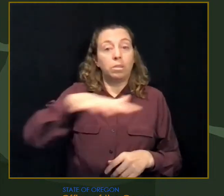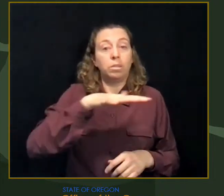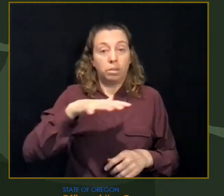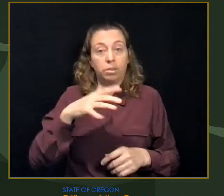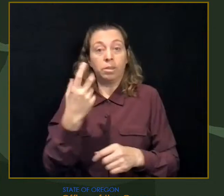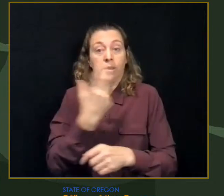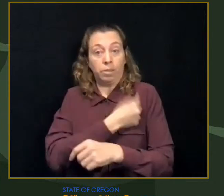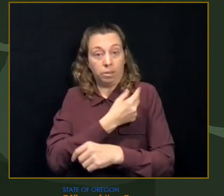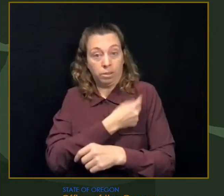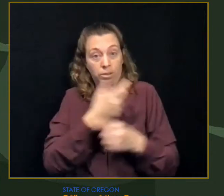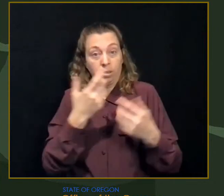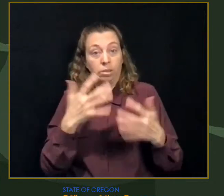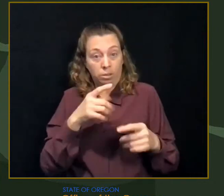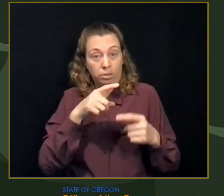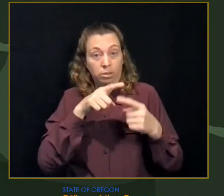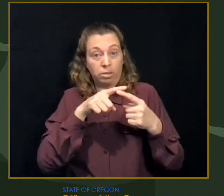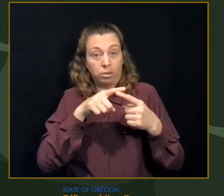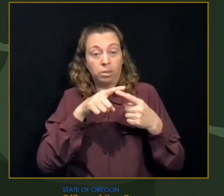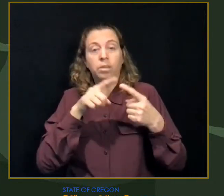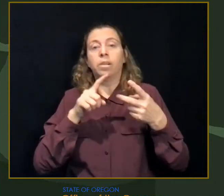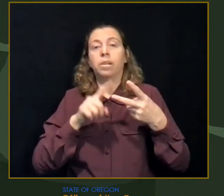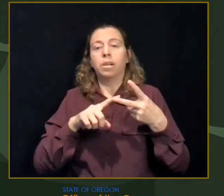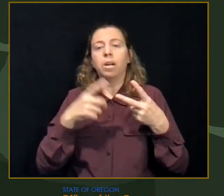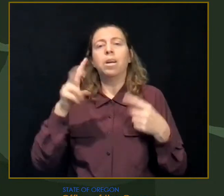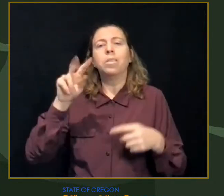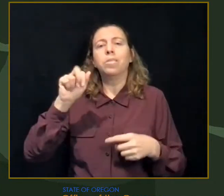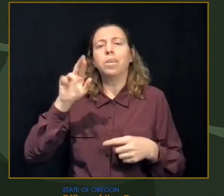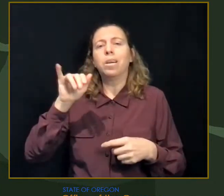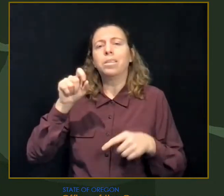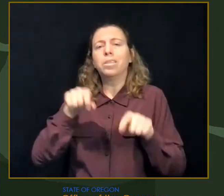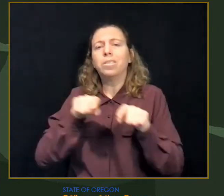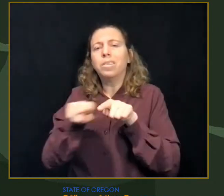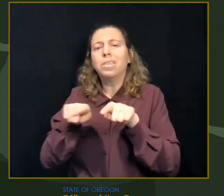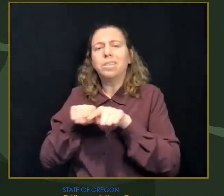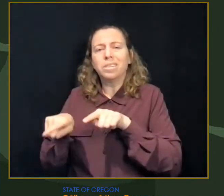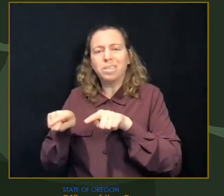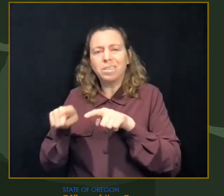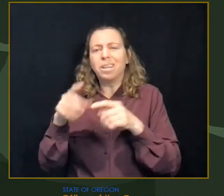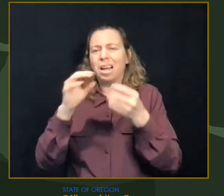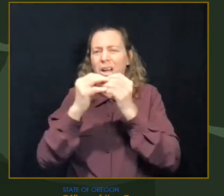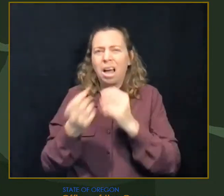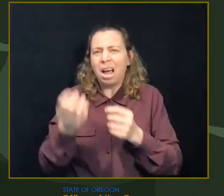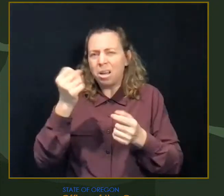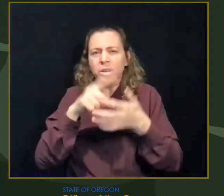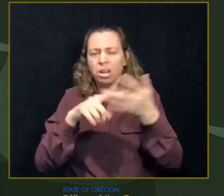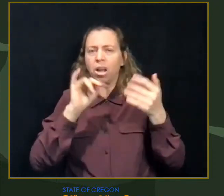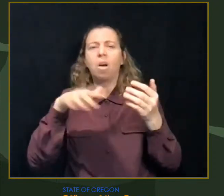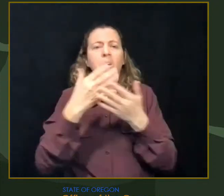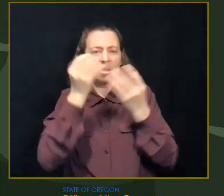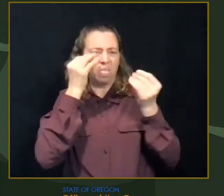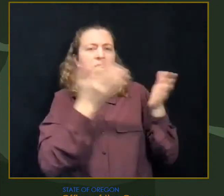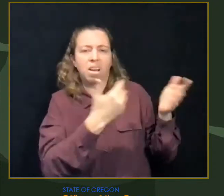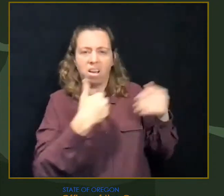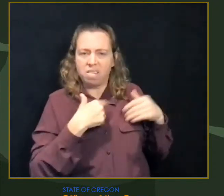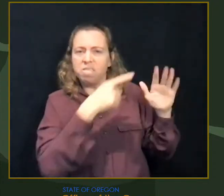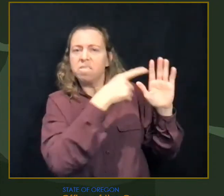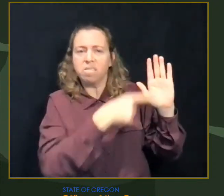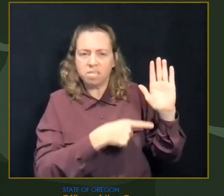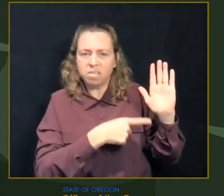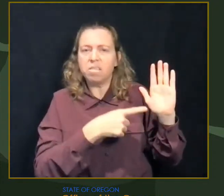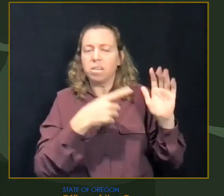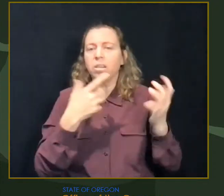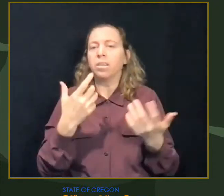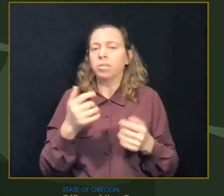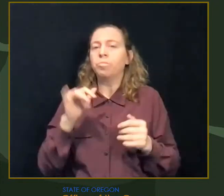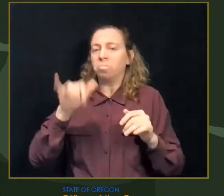of previous infections, and the effectiveness of engaging our state's risk level framework. The good news is, when we pair these data together,